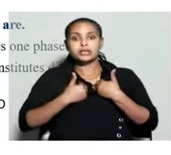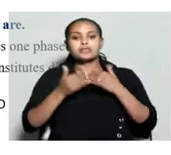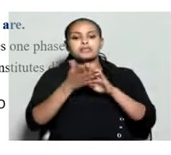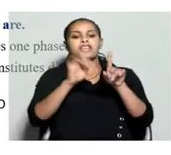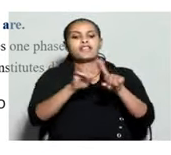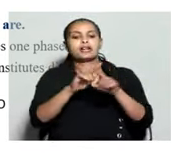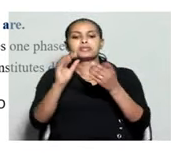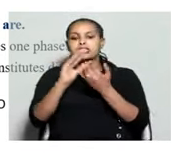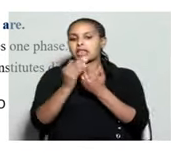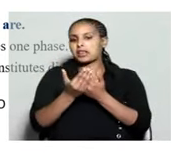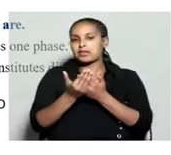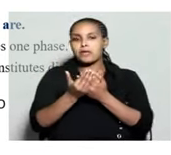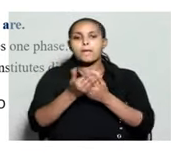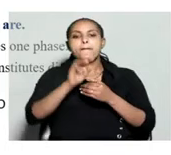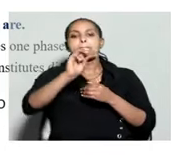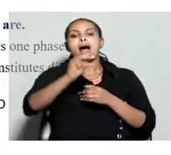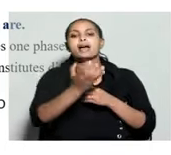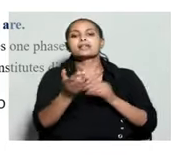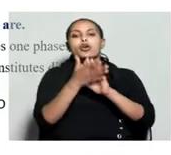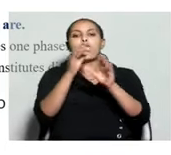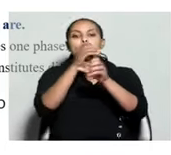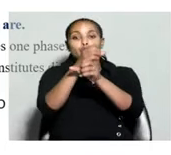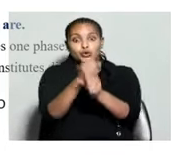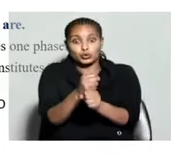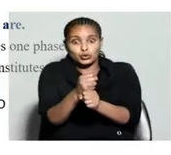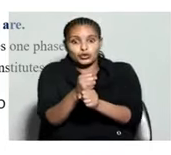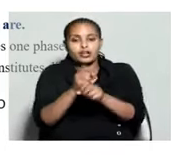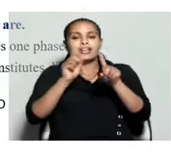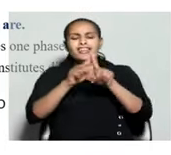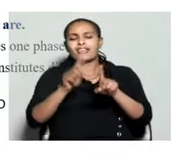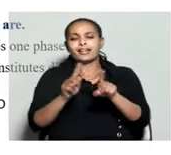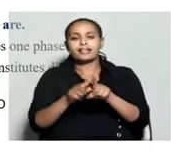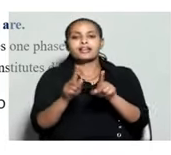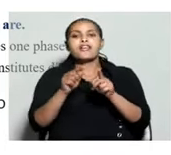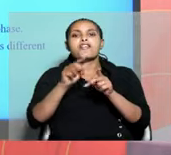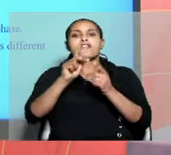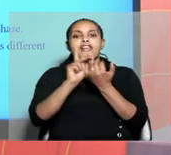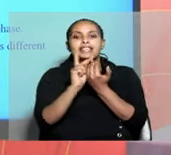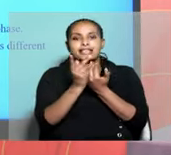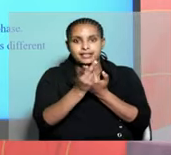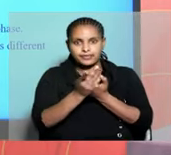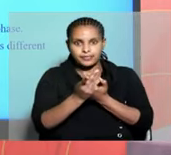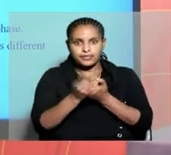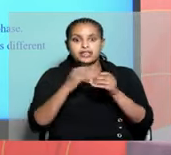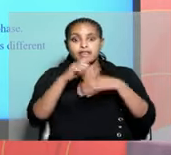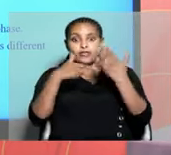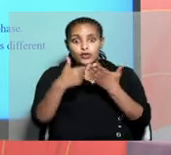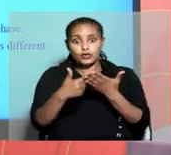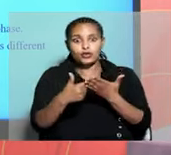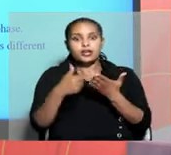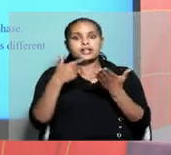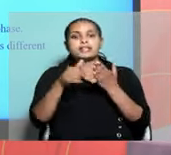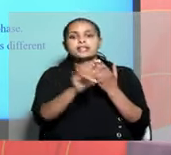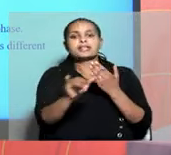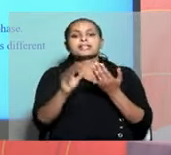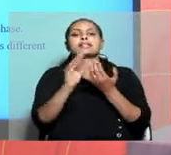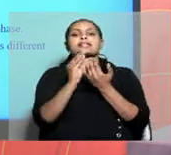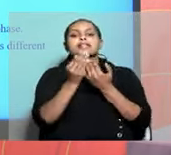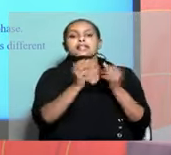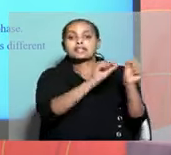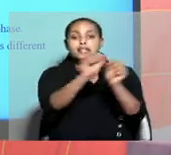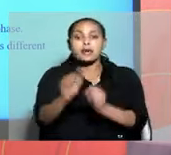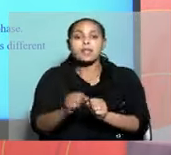in different state of matter constitutes different phases. Therefore, this